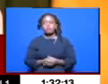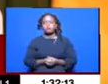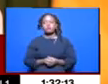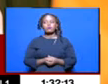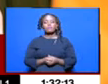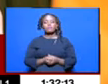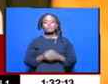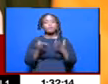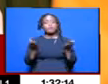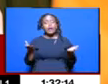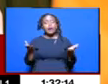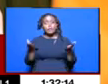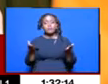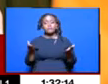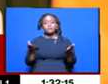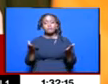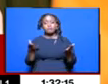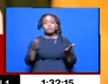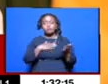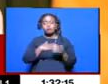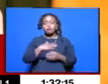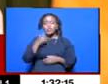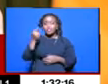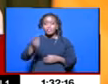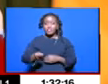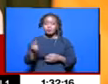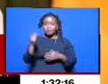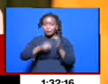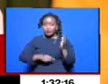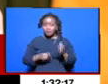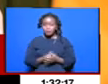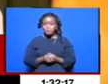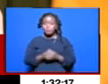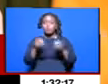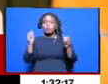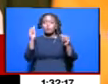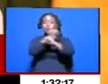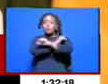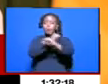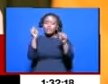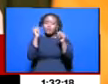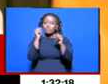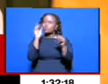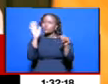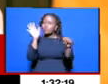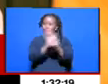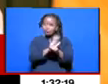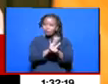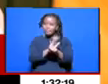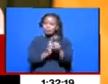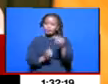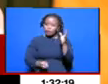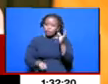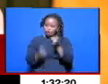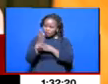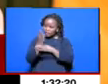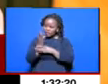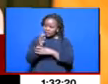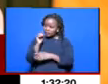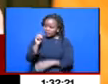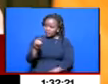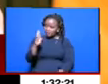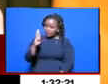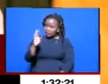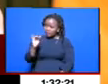Therefore, I find that the President did actually originate this initiative.